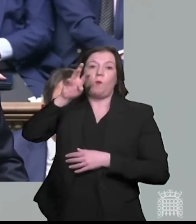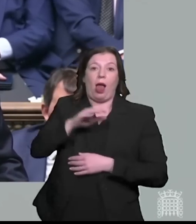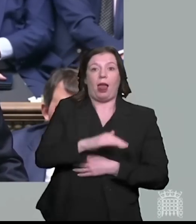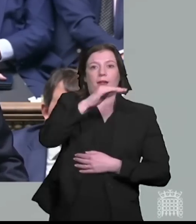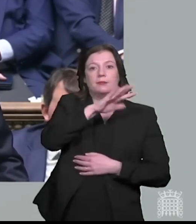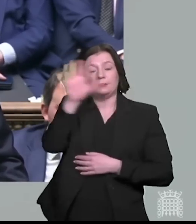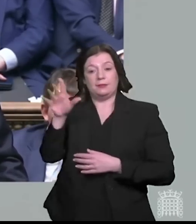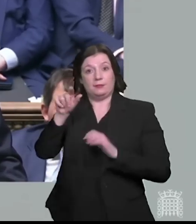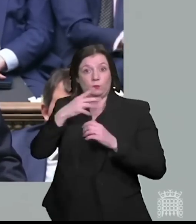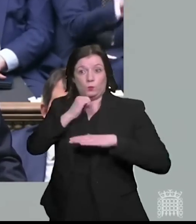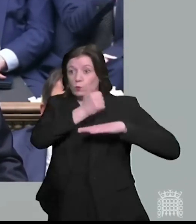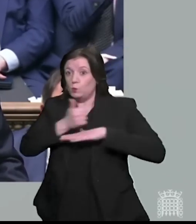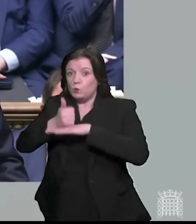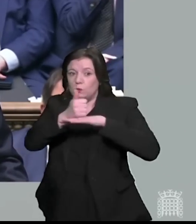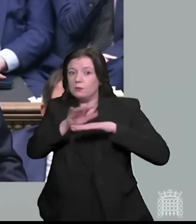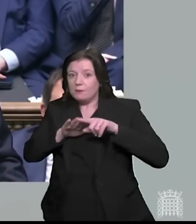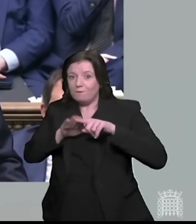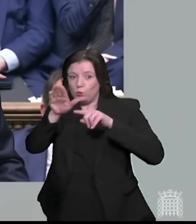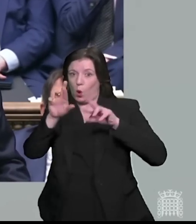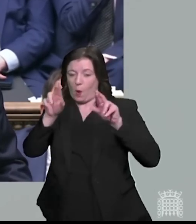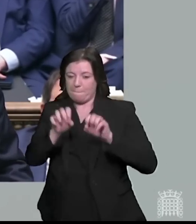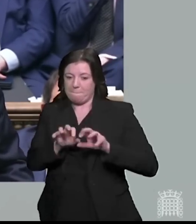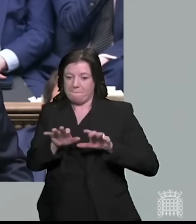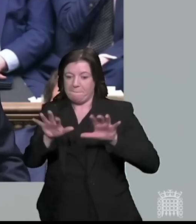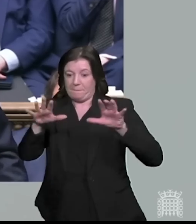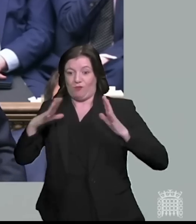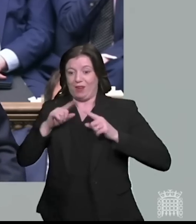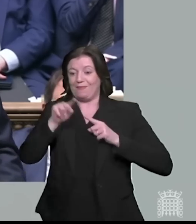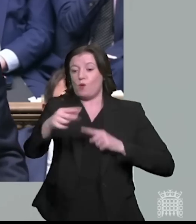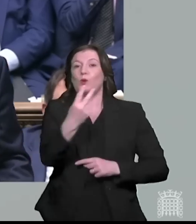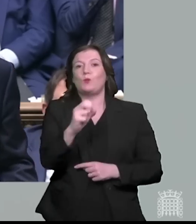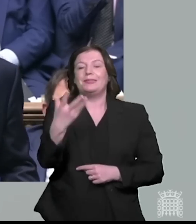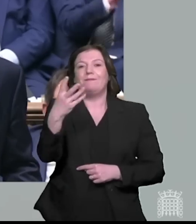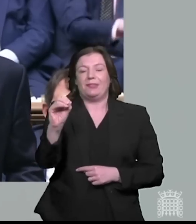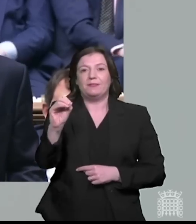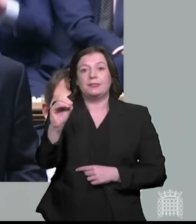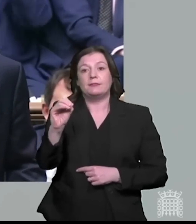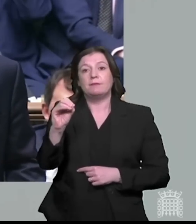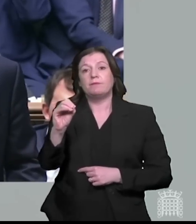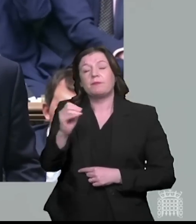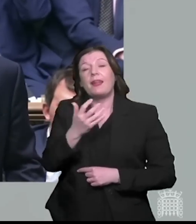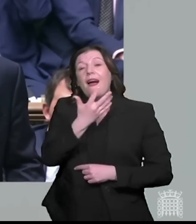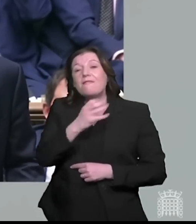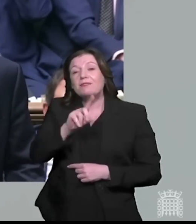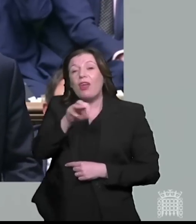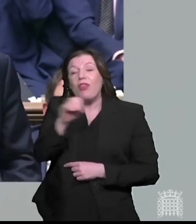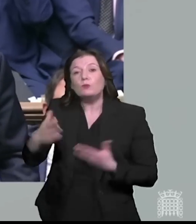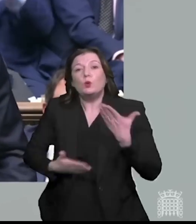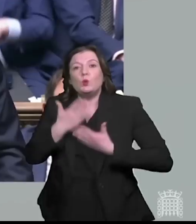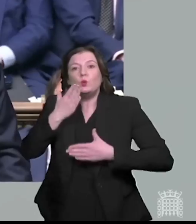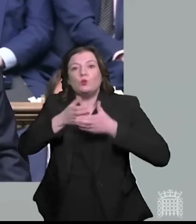way for CCUS everywhere across the UK as we approach 2050. That will support up to 50,000